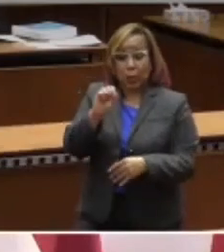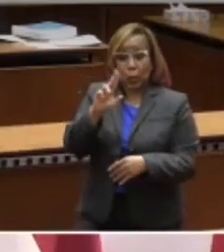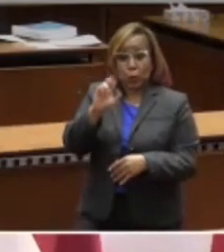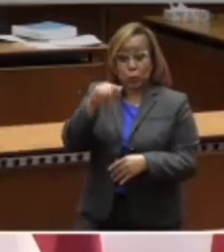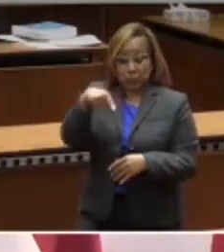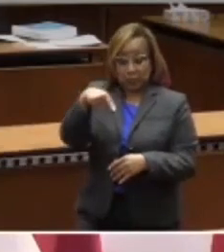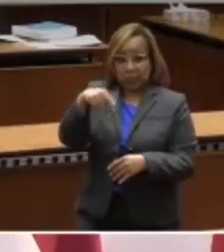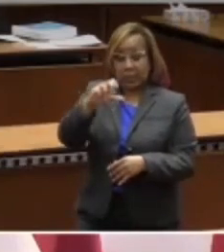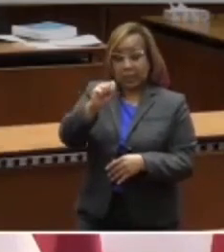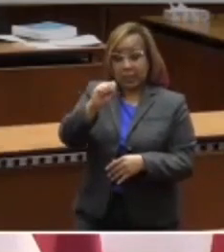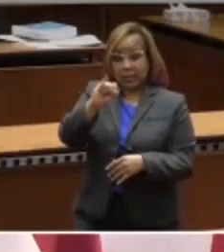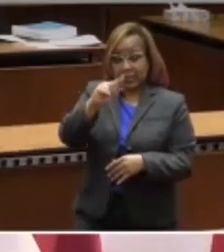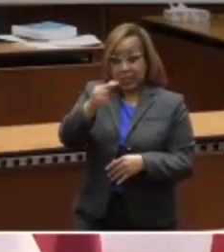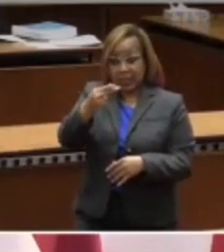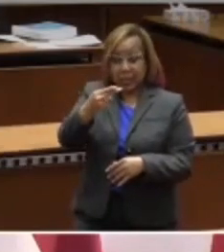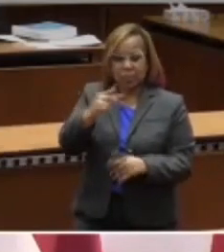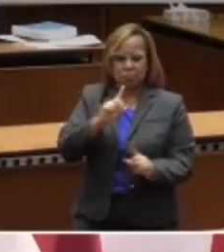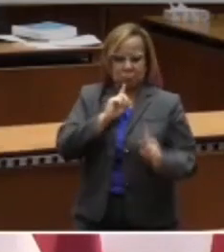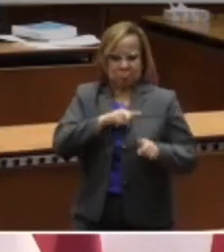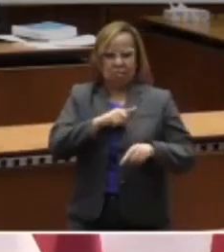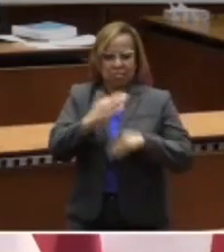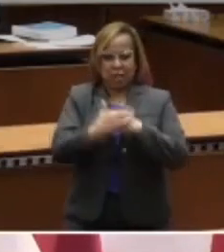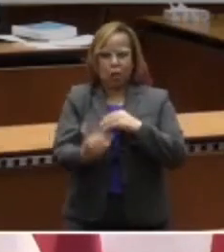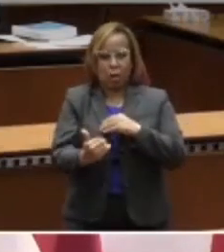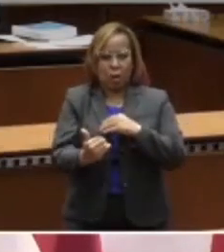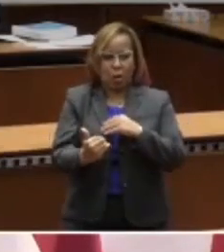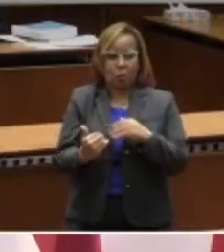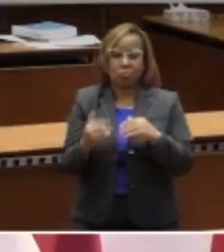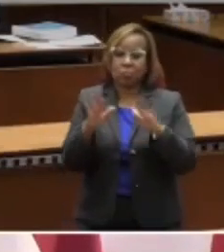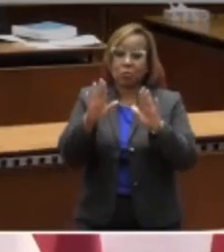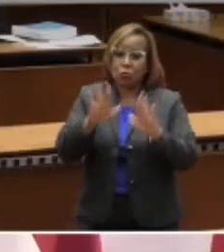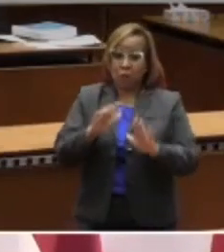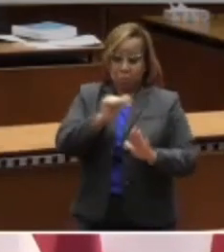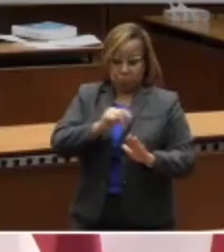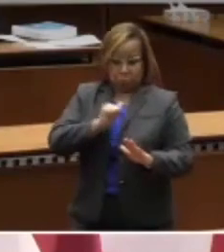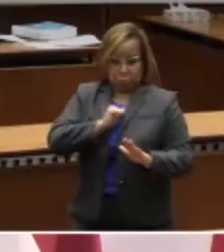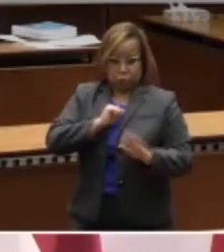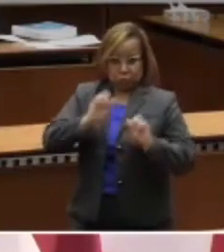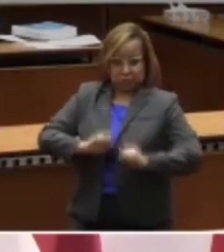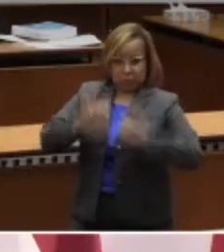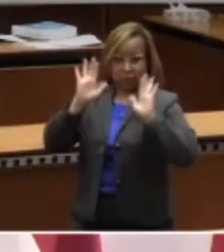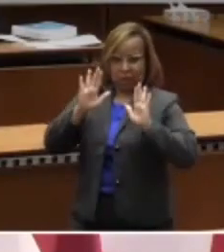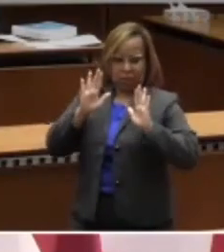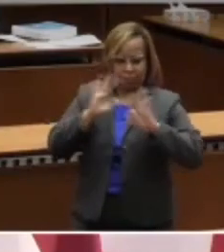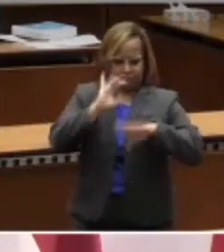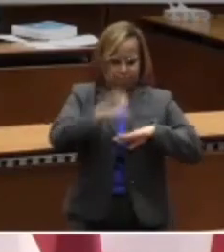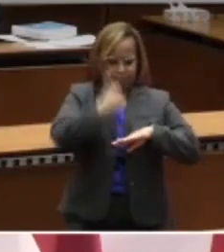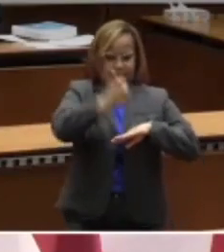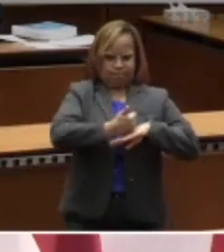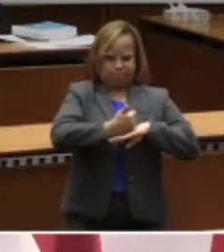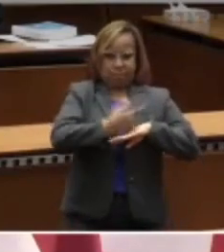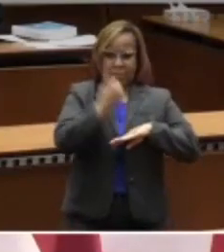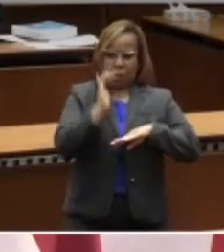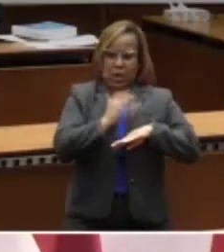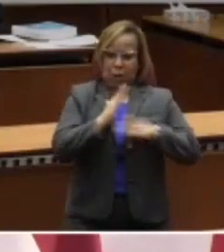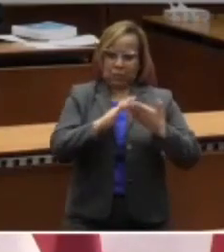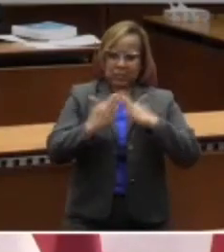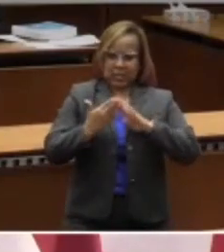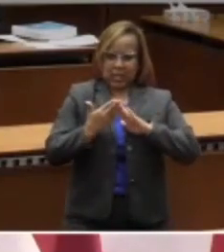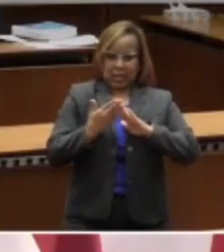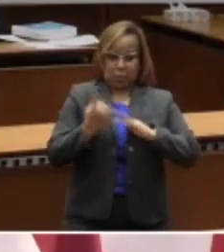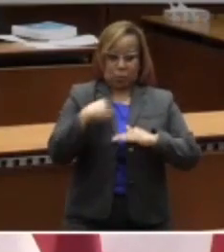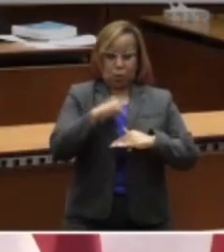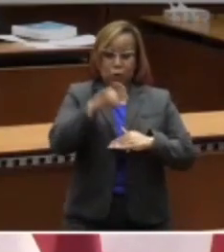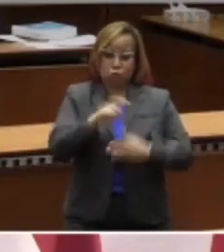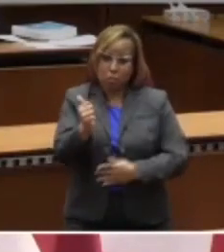Singh answered that call at great personal sacrifice and helped create a legacy for our city about which